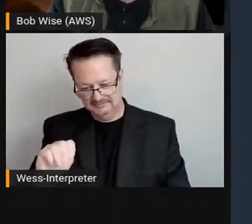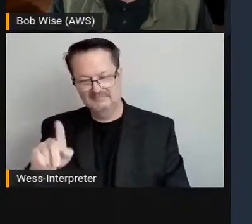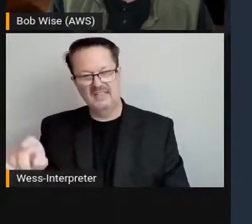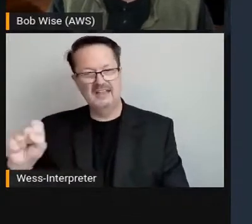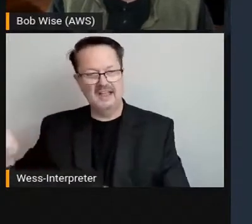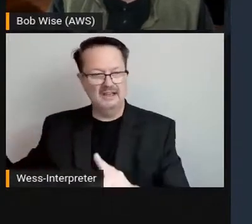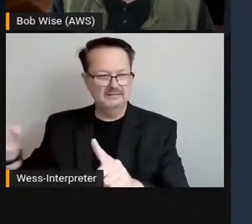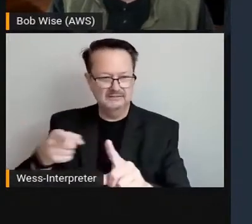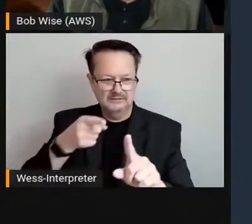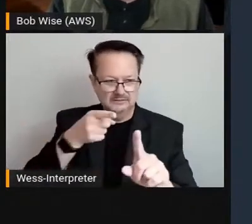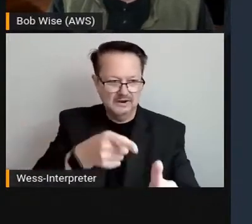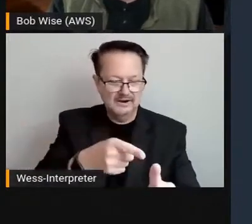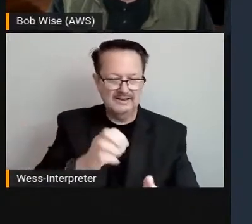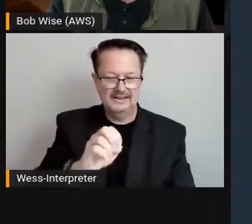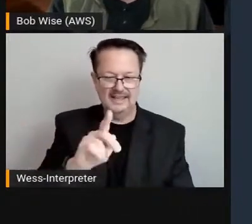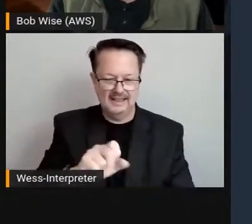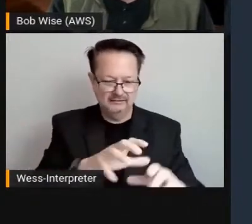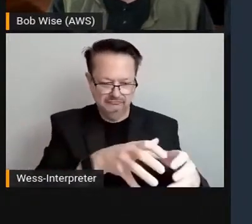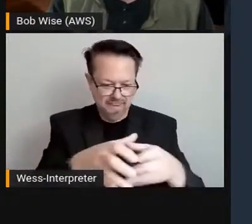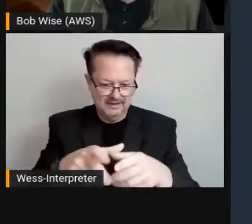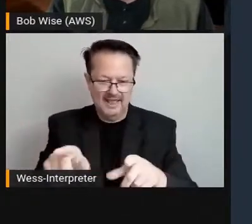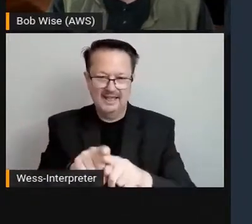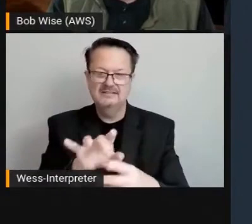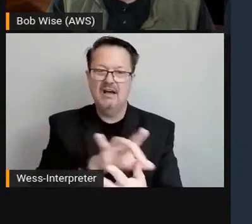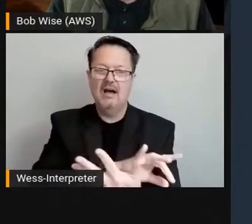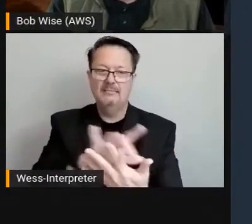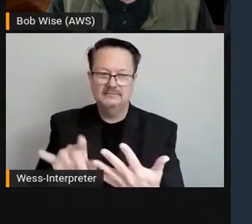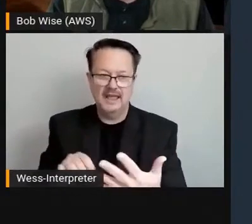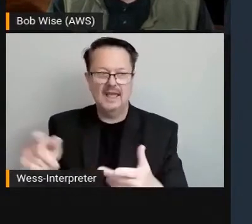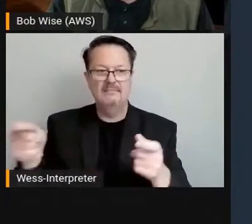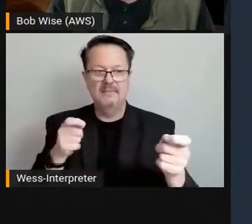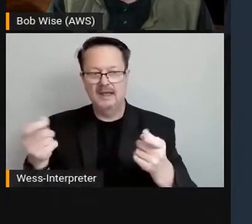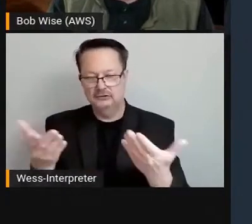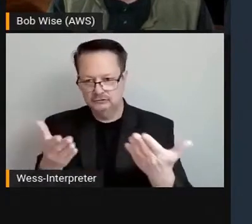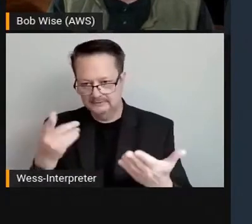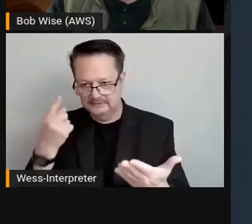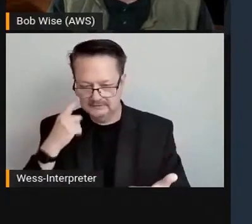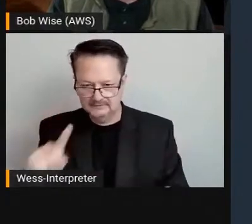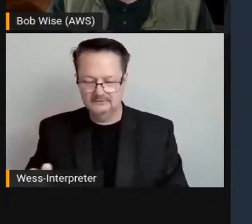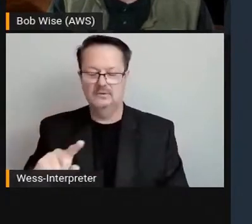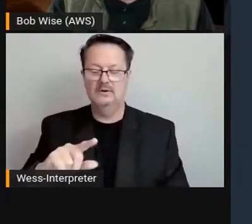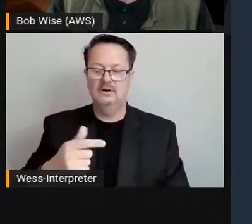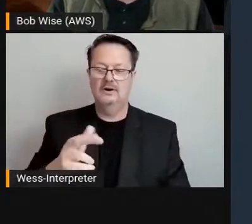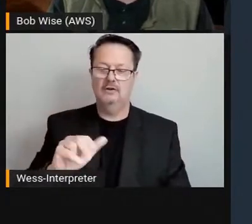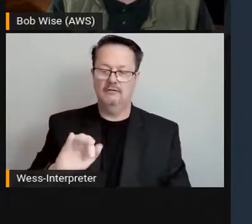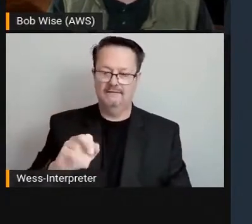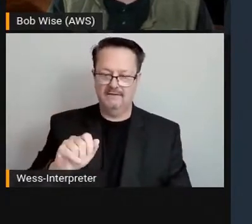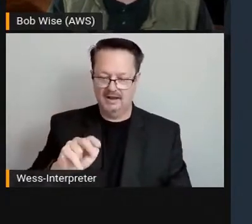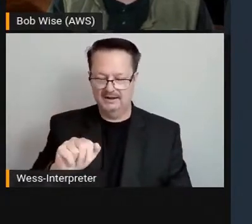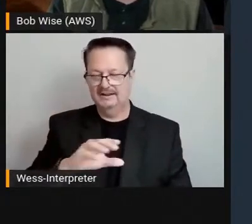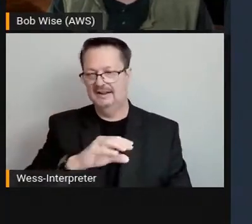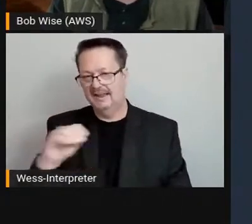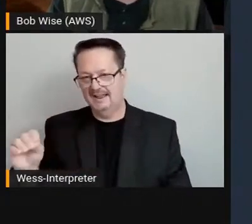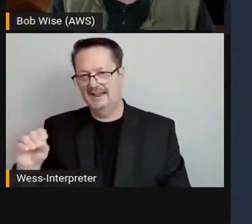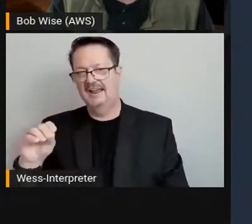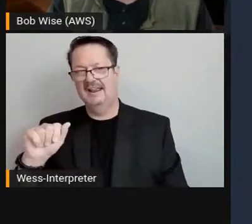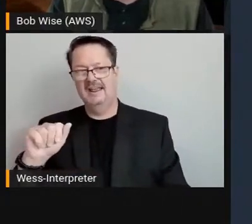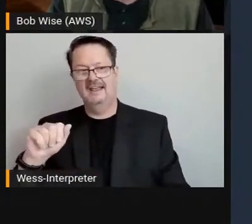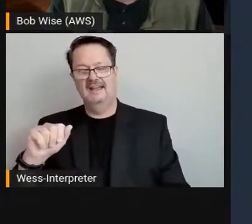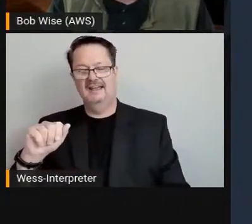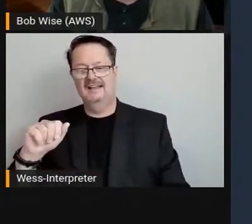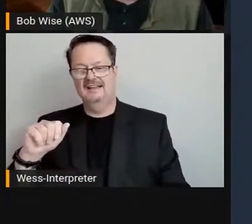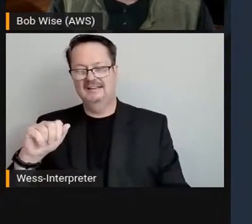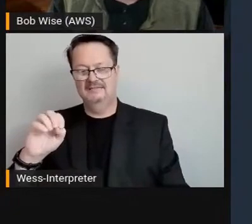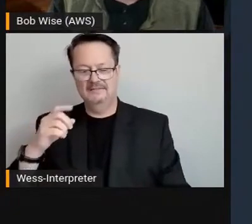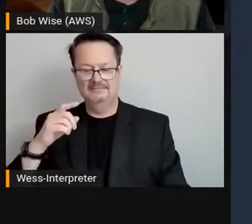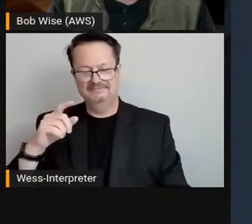option. And Amazon Managed Service for Prometheus and Managed Service for Grafana are built on EKS. So I was doubly excited to talk